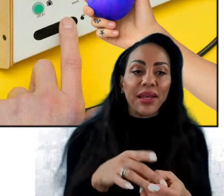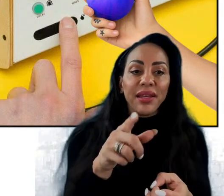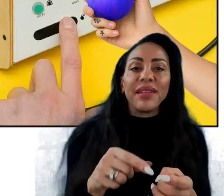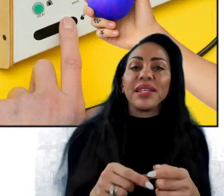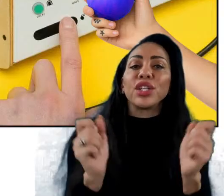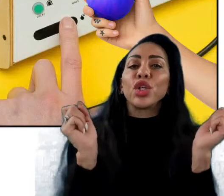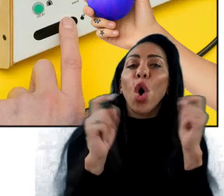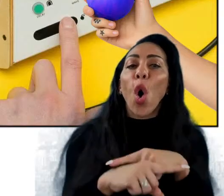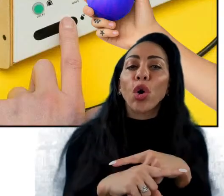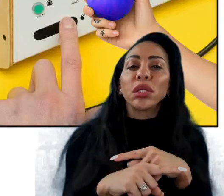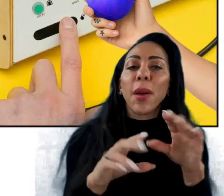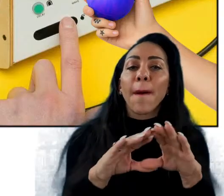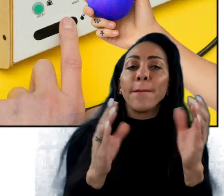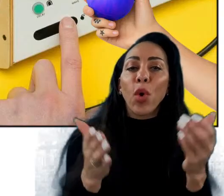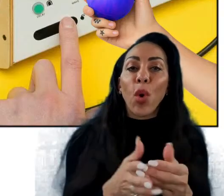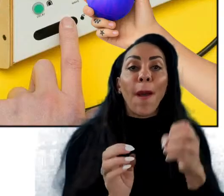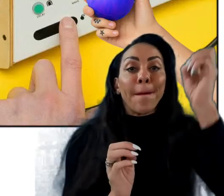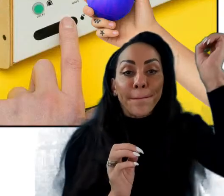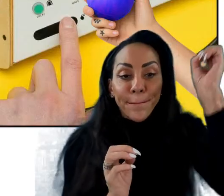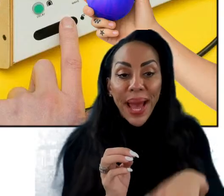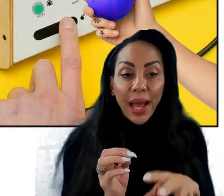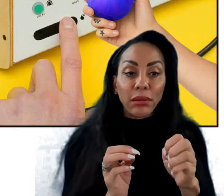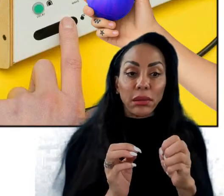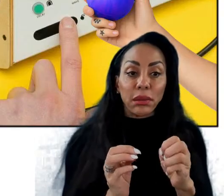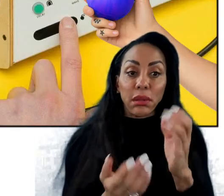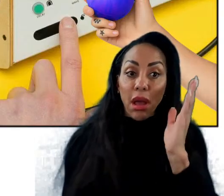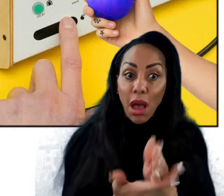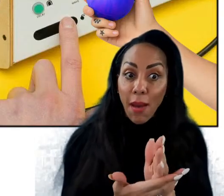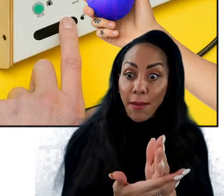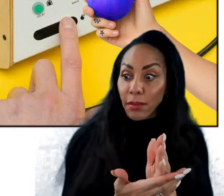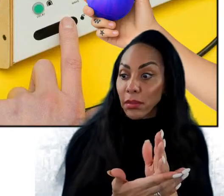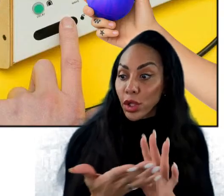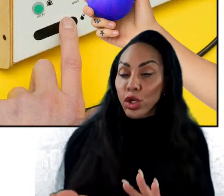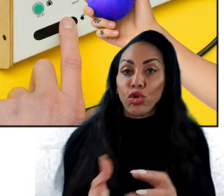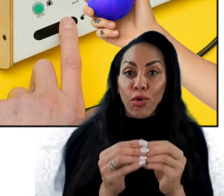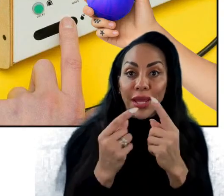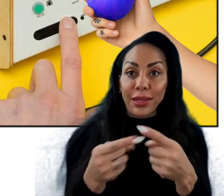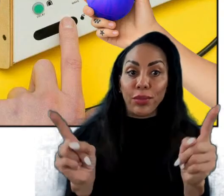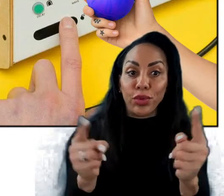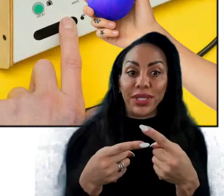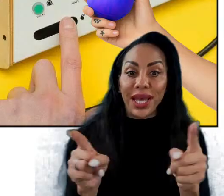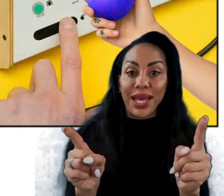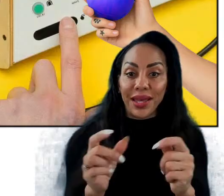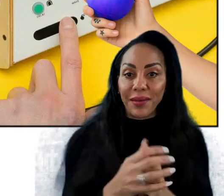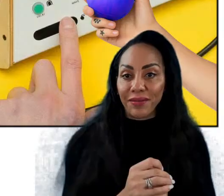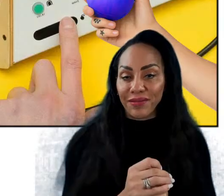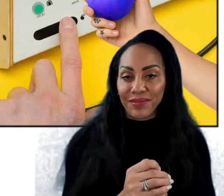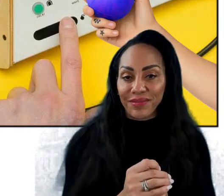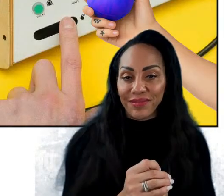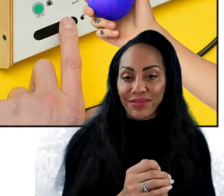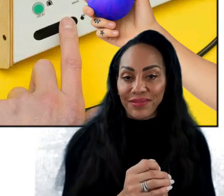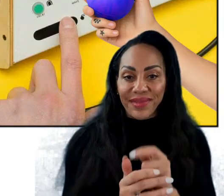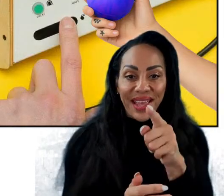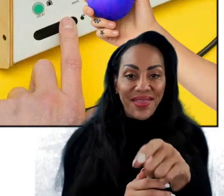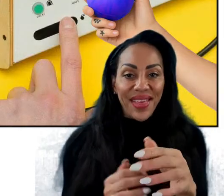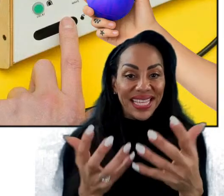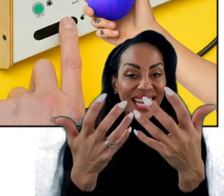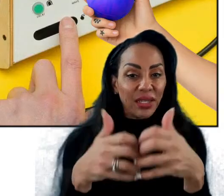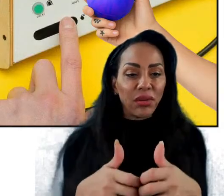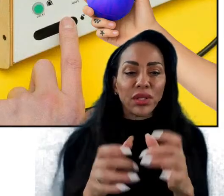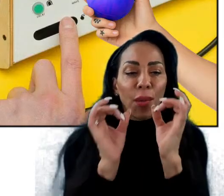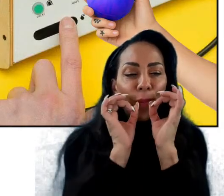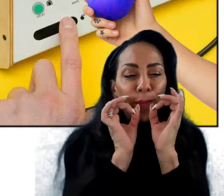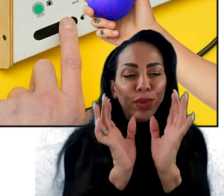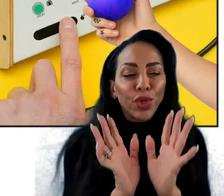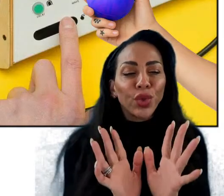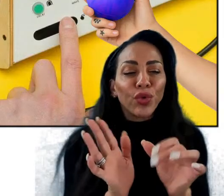ball that if you bounce on the floor or you juggle with it, it will actually create some music. And this instrument, I think, is absolutely beautiful. This beautiful piece of